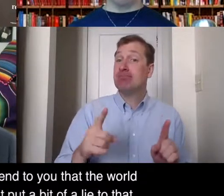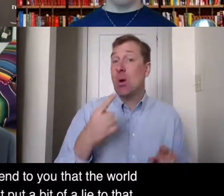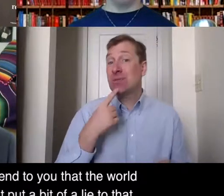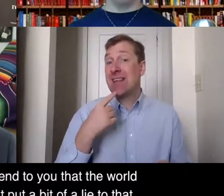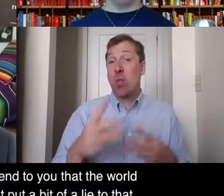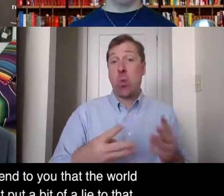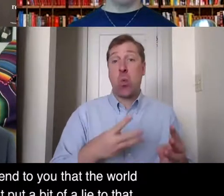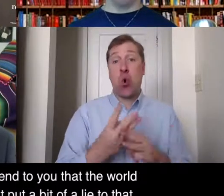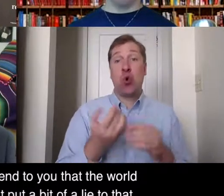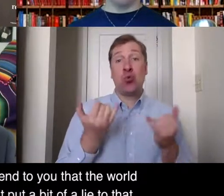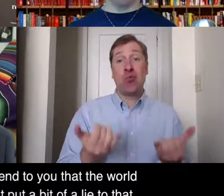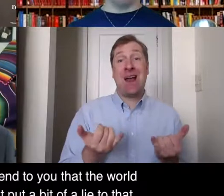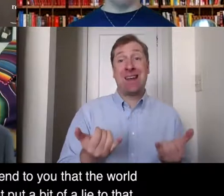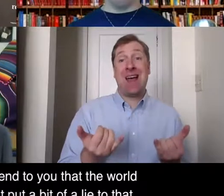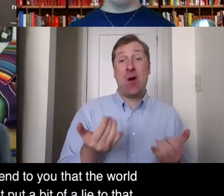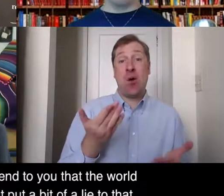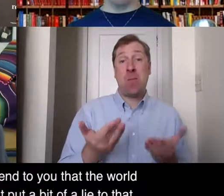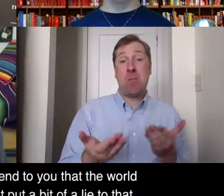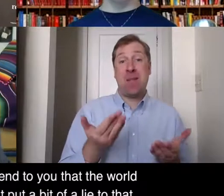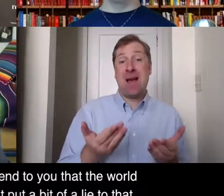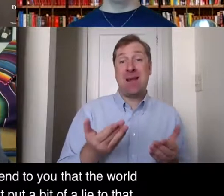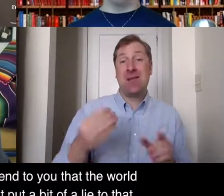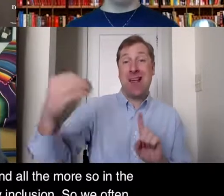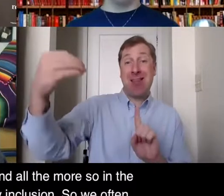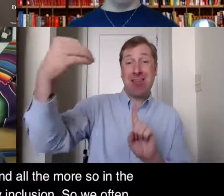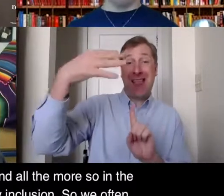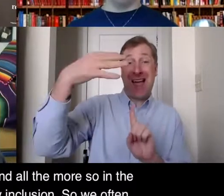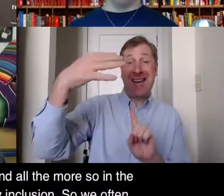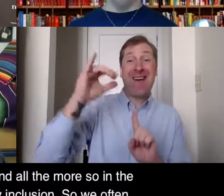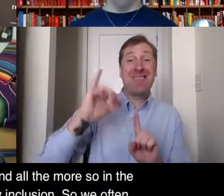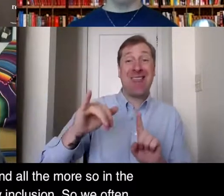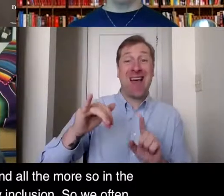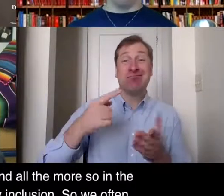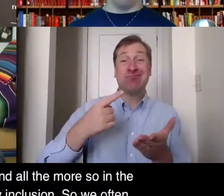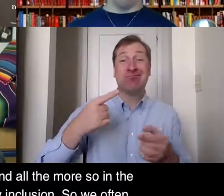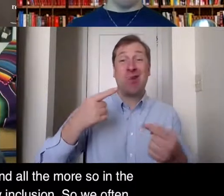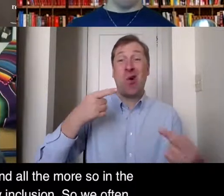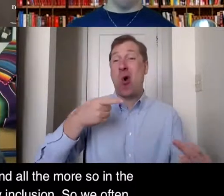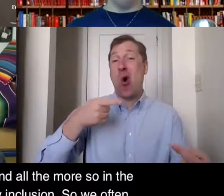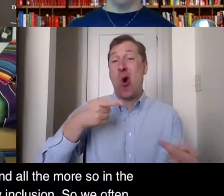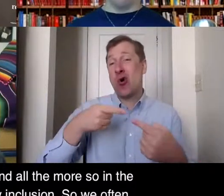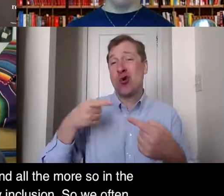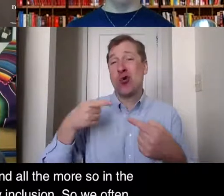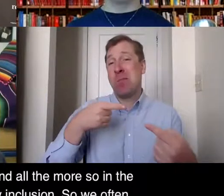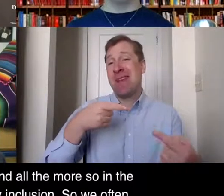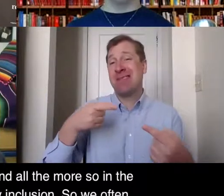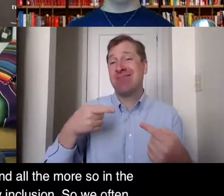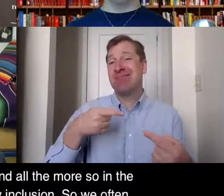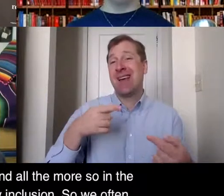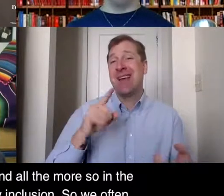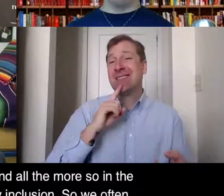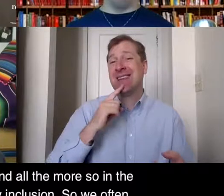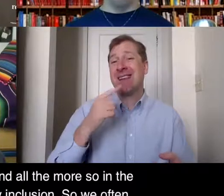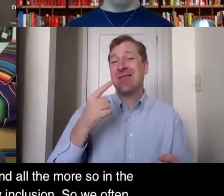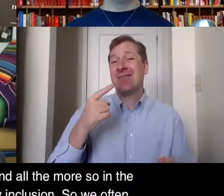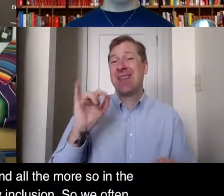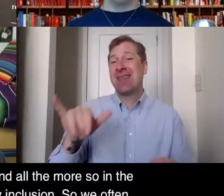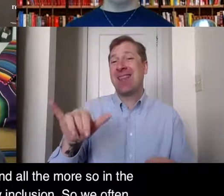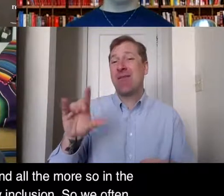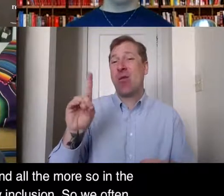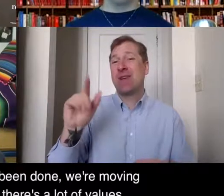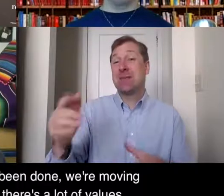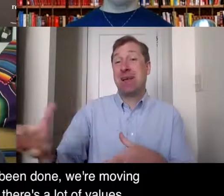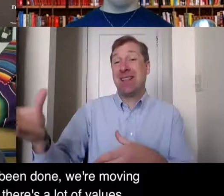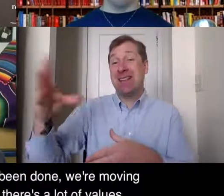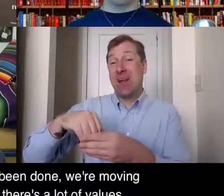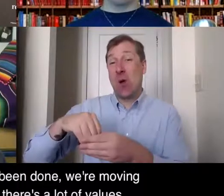are in now might put a bit of a lie to that argument, right? And all the more so in the realm of disability inclusion. So we